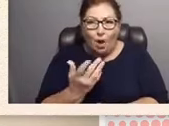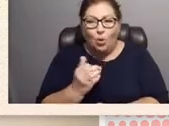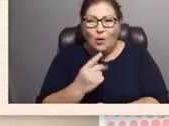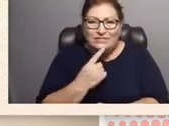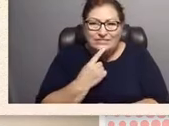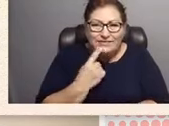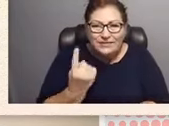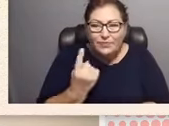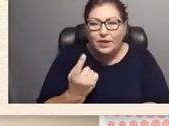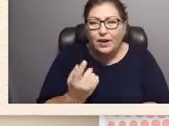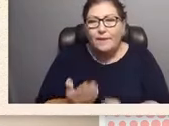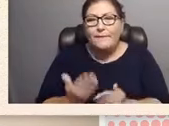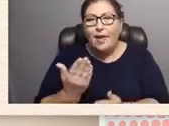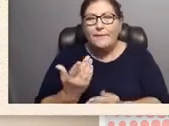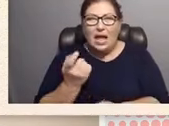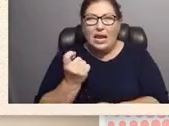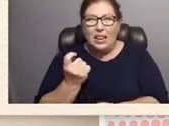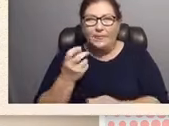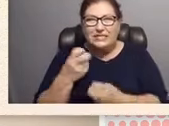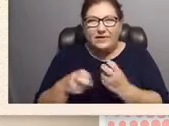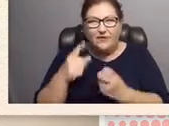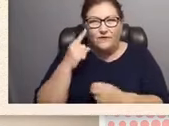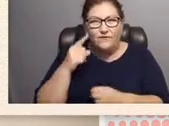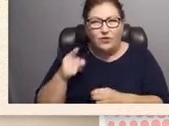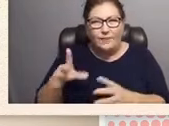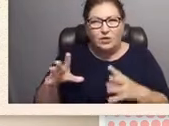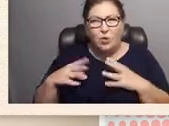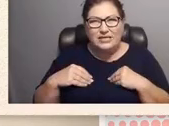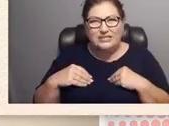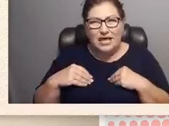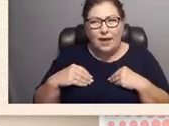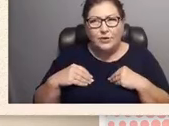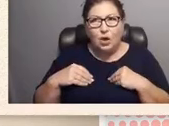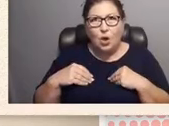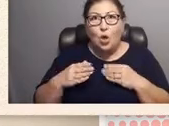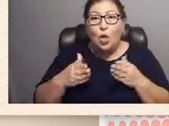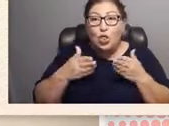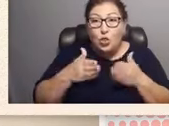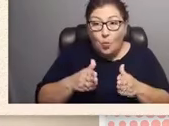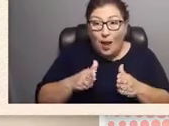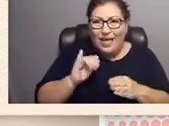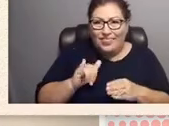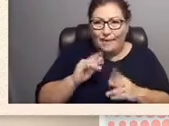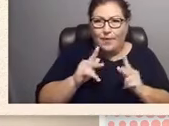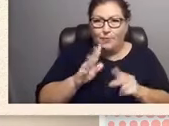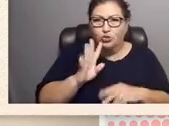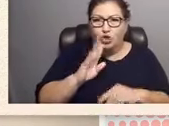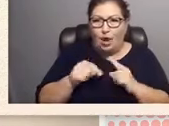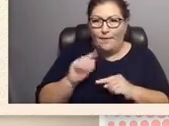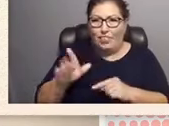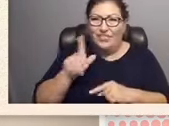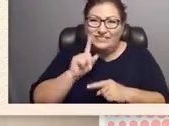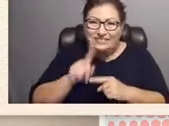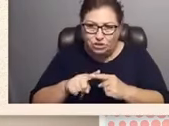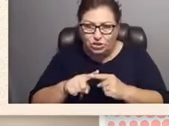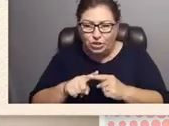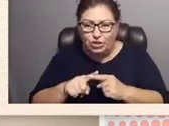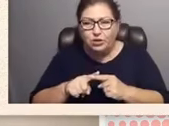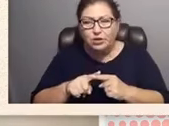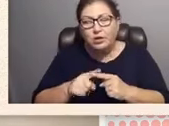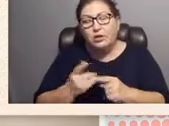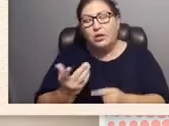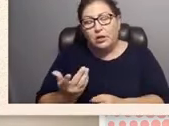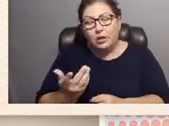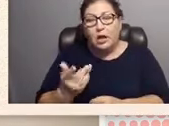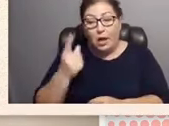a little bit difficult for them to accept the way that someone was speaking about their sister. Um, Interestingly enough, because of doing